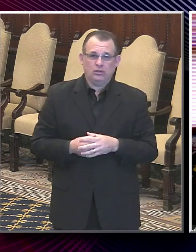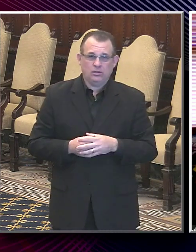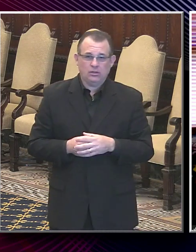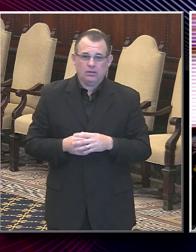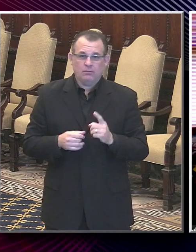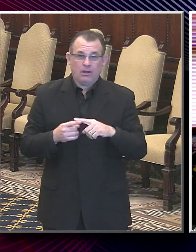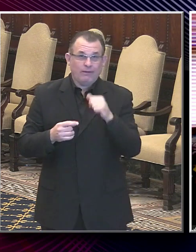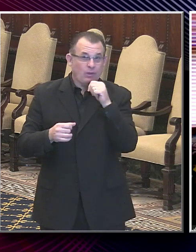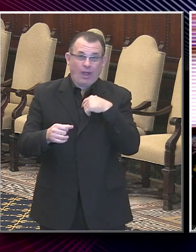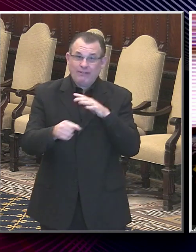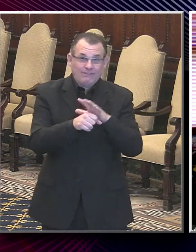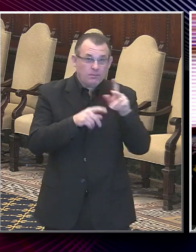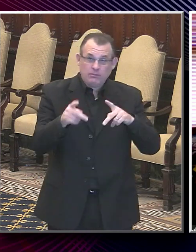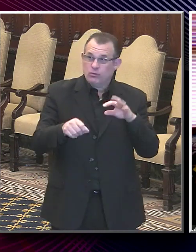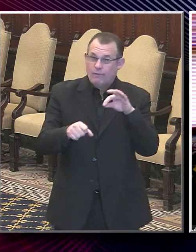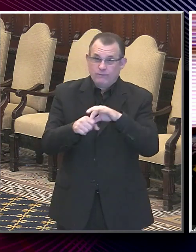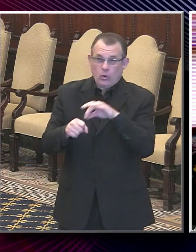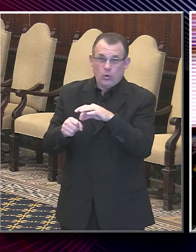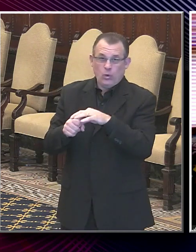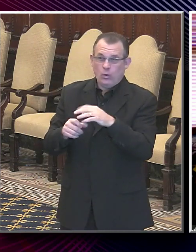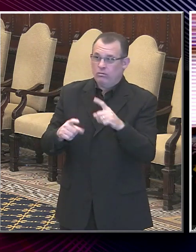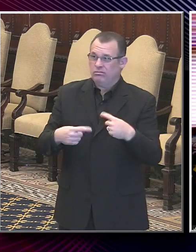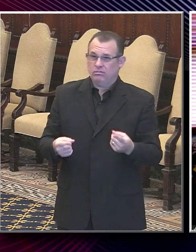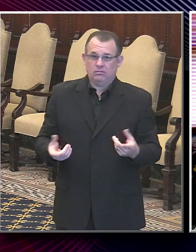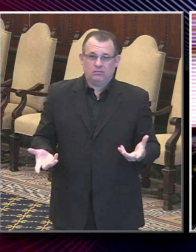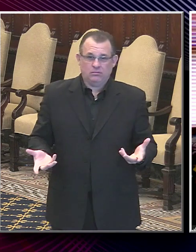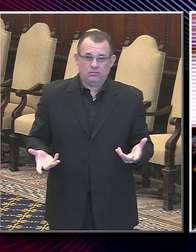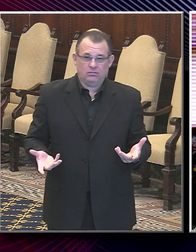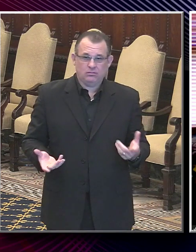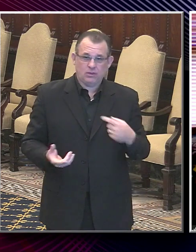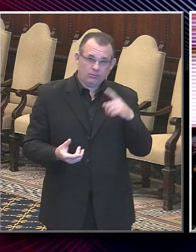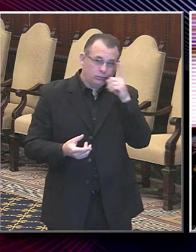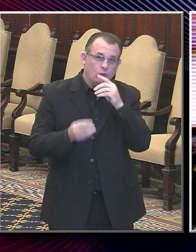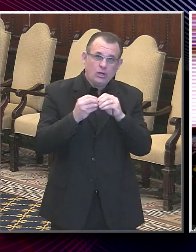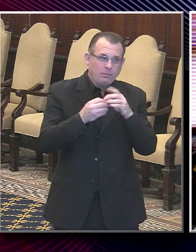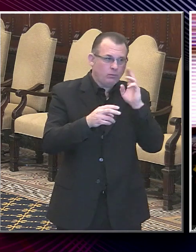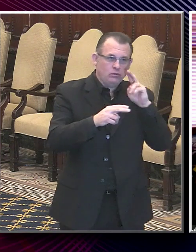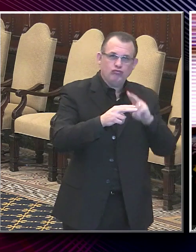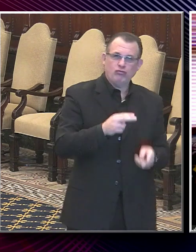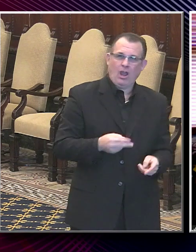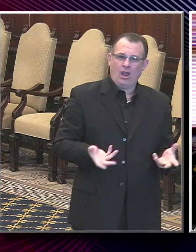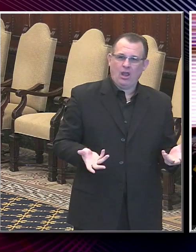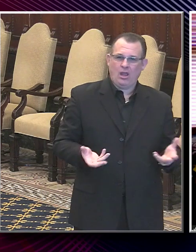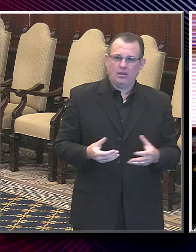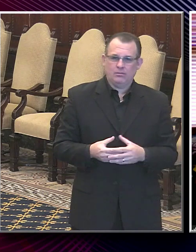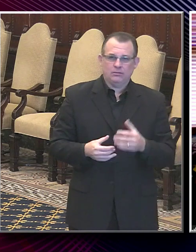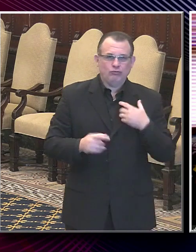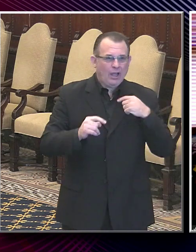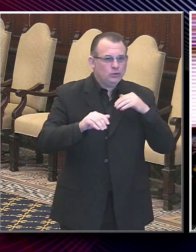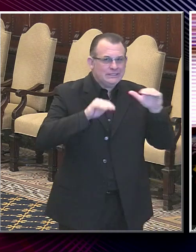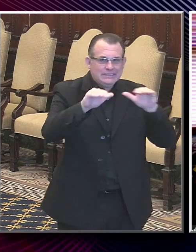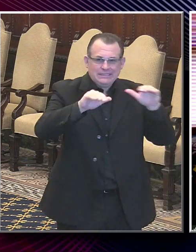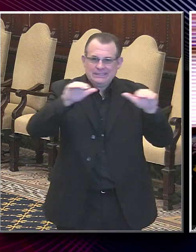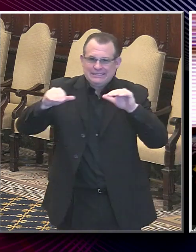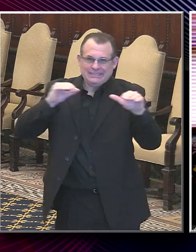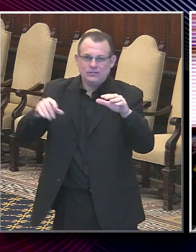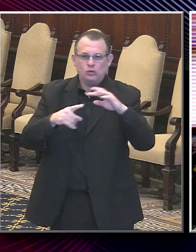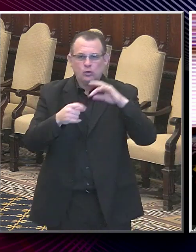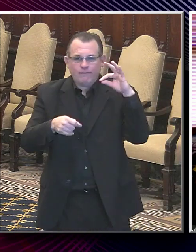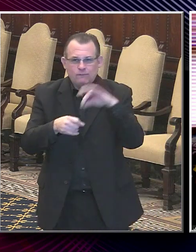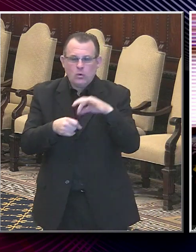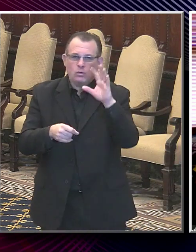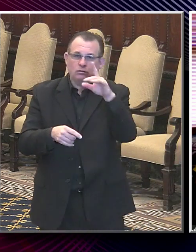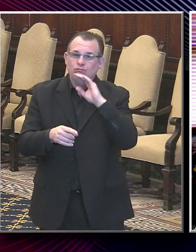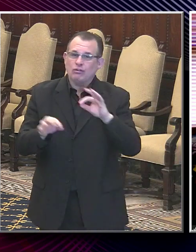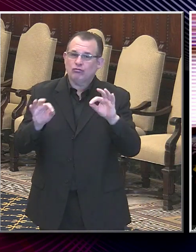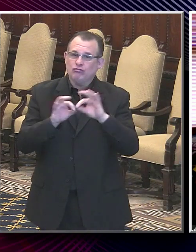by percentages before the pandemic, let alone after. And we're going to do our best to get everybody's vote counted. It's going to be critical for November.